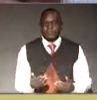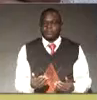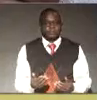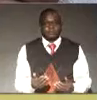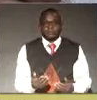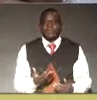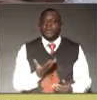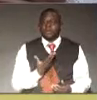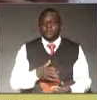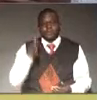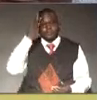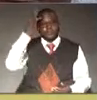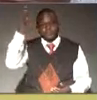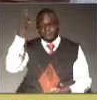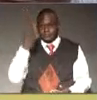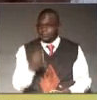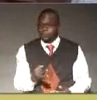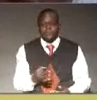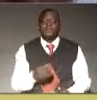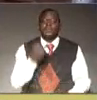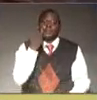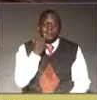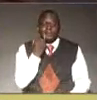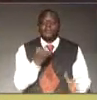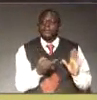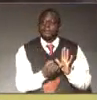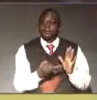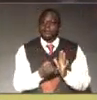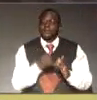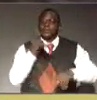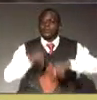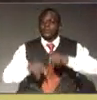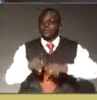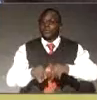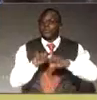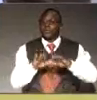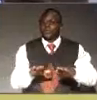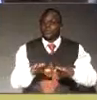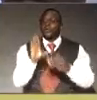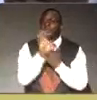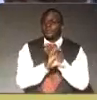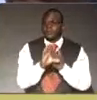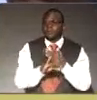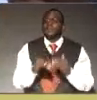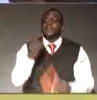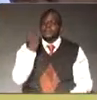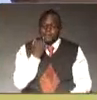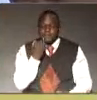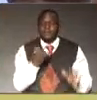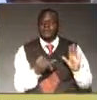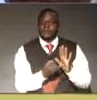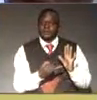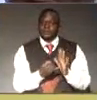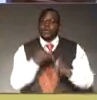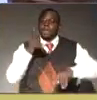this decision has got serious implications on the political stability of this country. It has got serious implications on